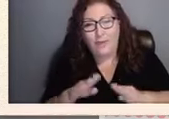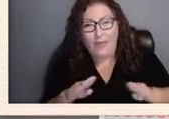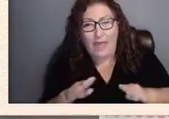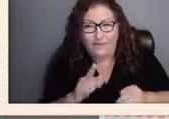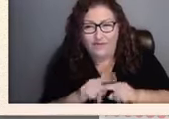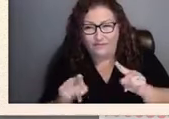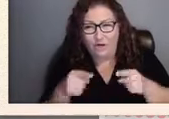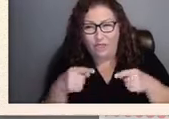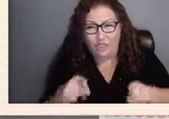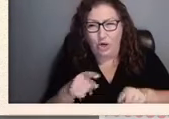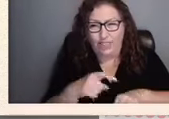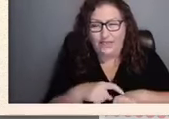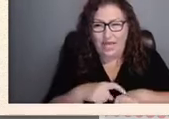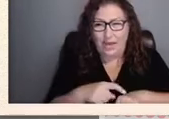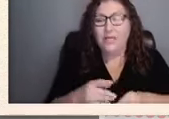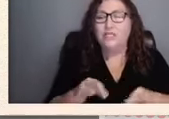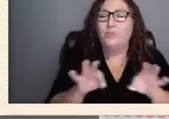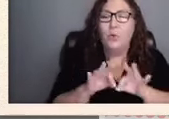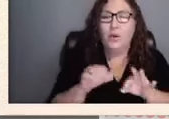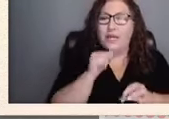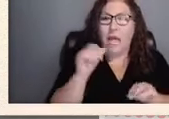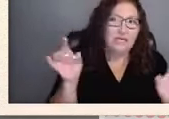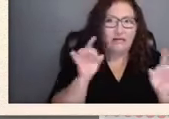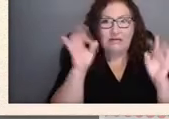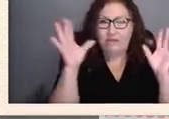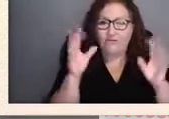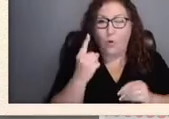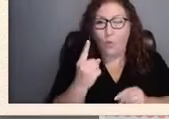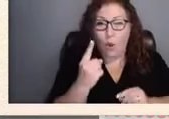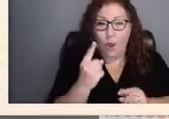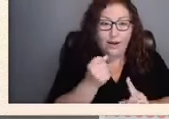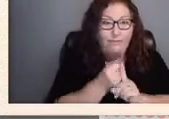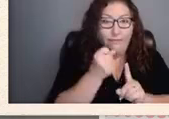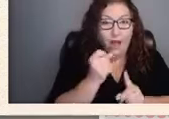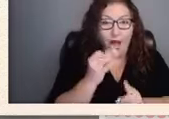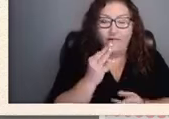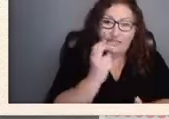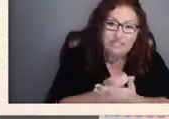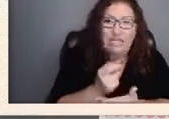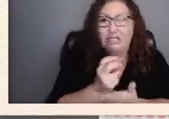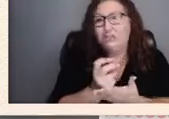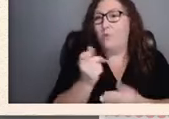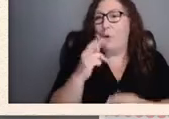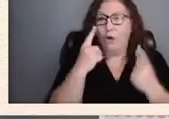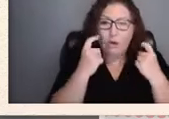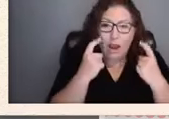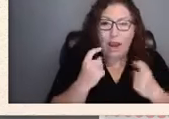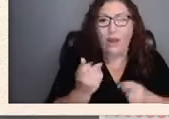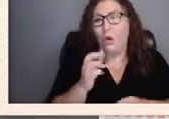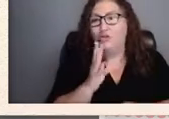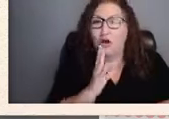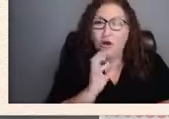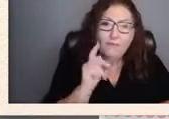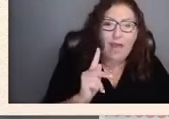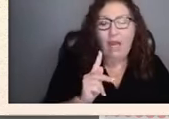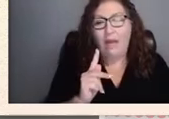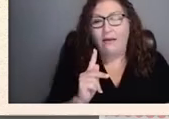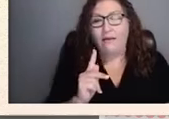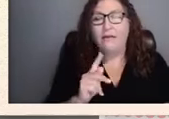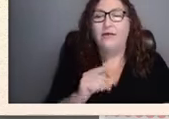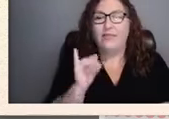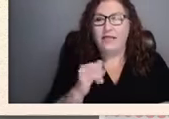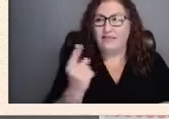important not to catastrophize that one episode of tantrums or crying or talking back, is going to be something that you're going to see